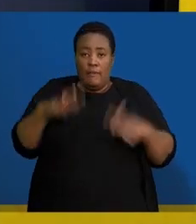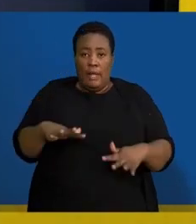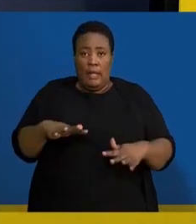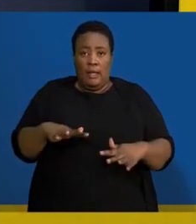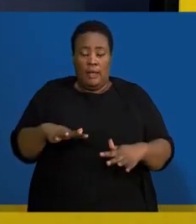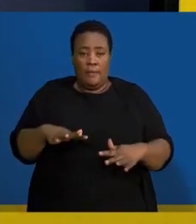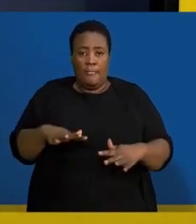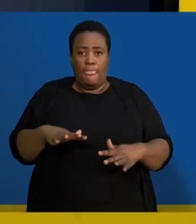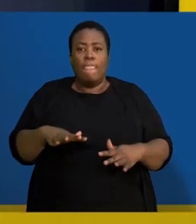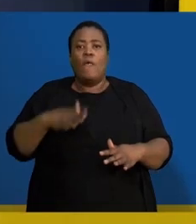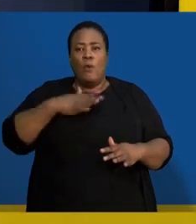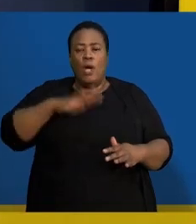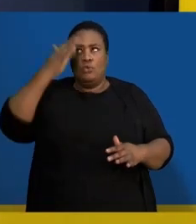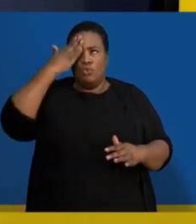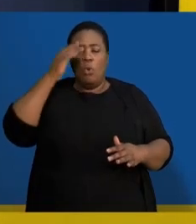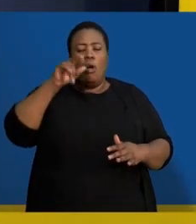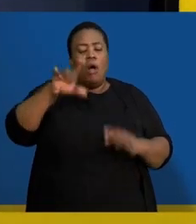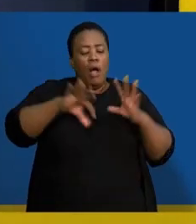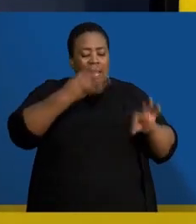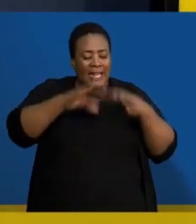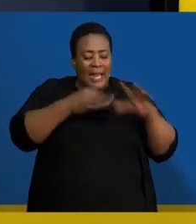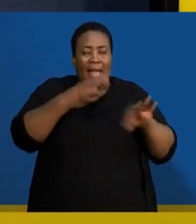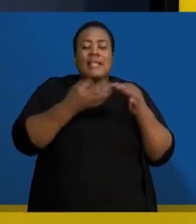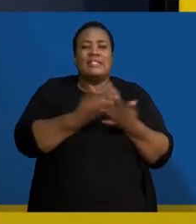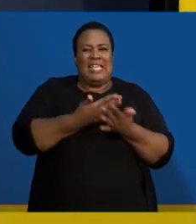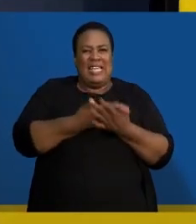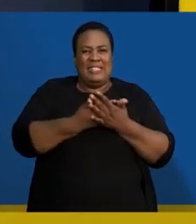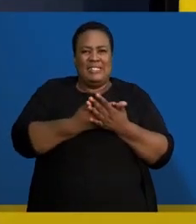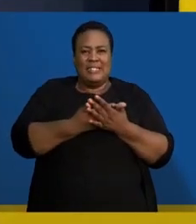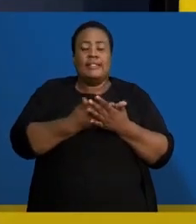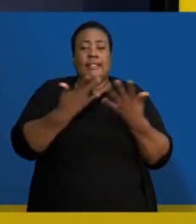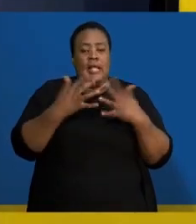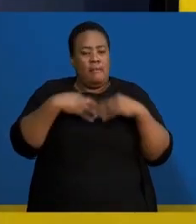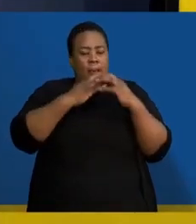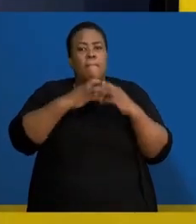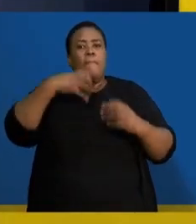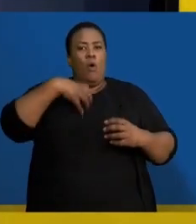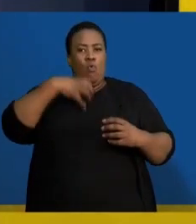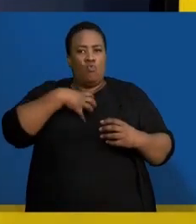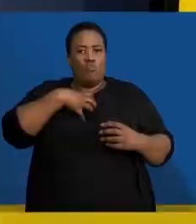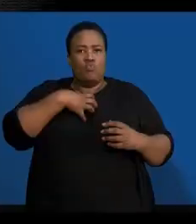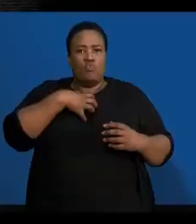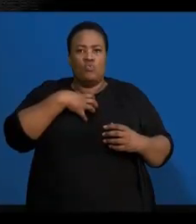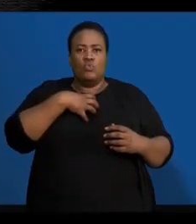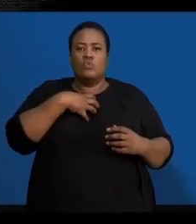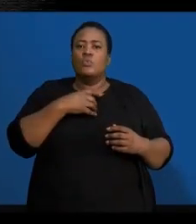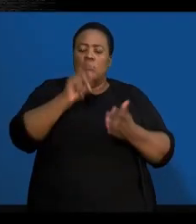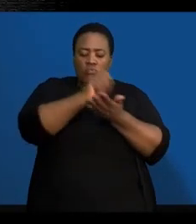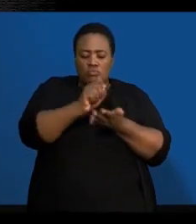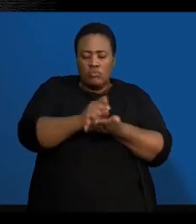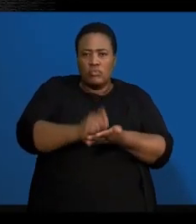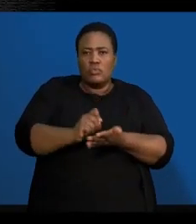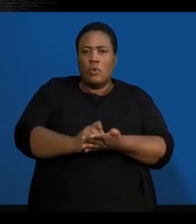looking at whether you can analyze the source in order to be able to draw your own conclusions. So you need to give your